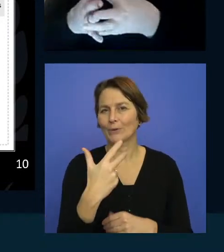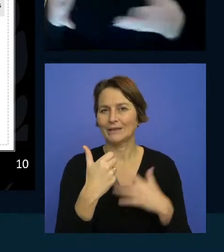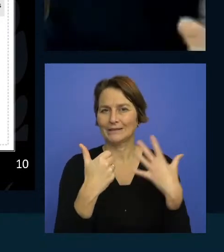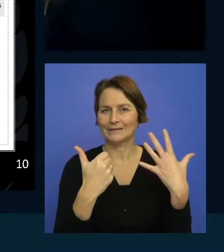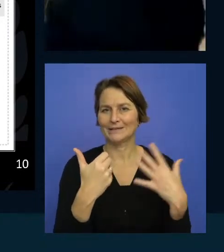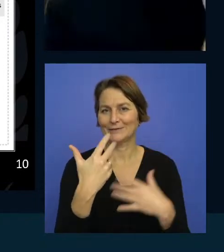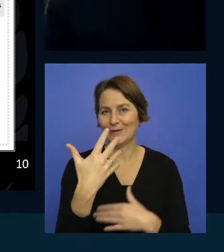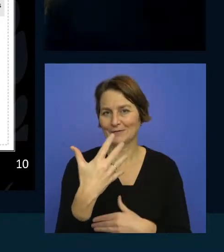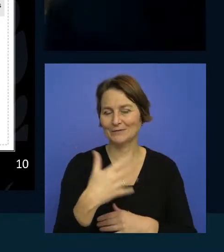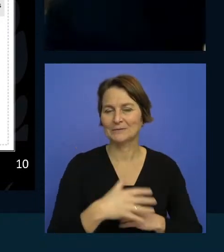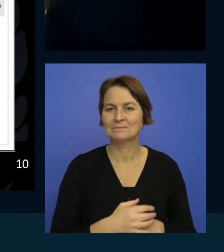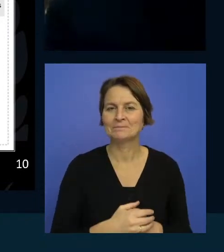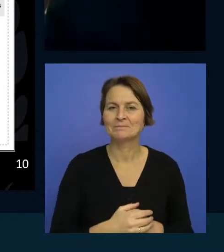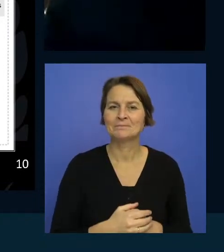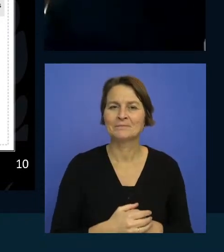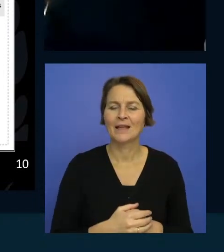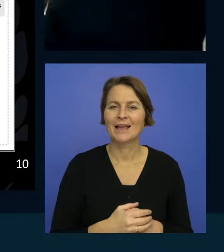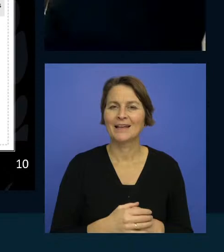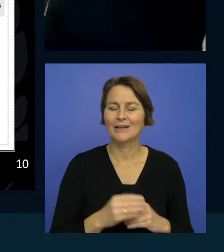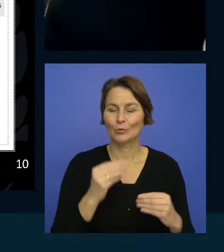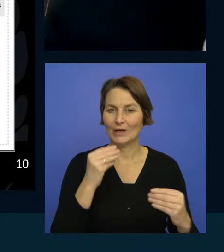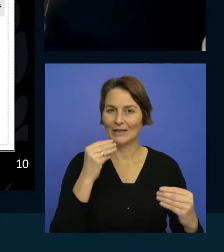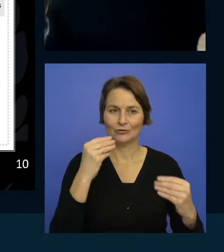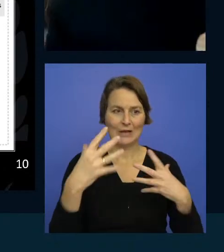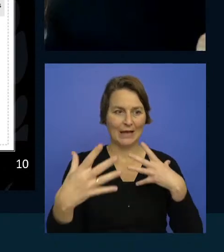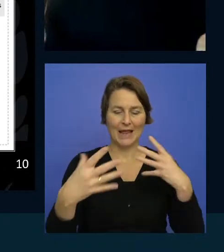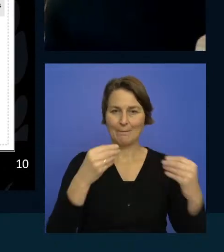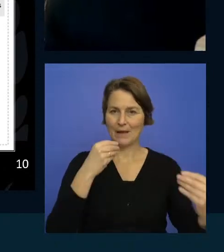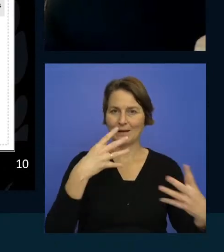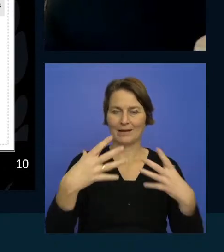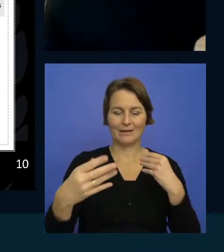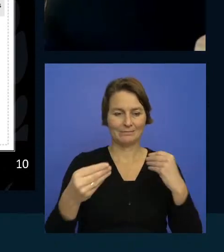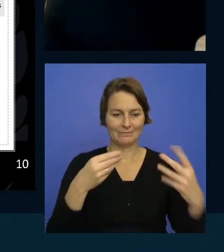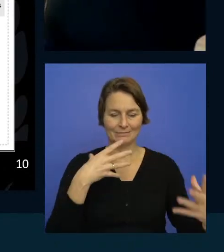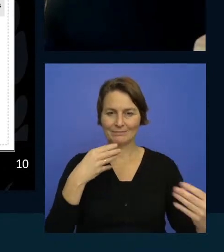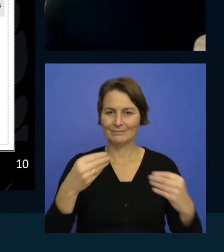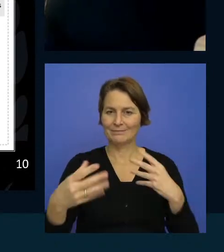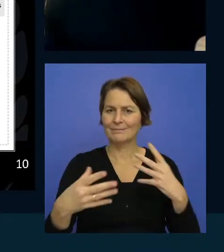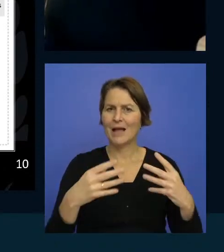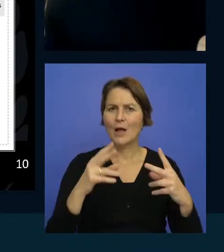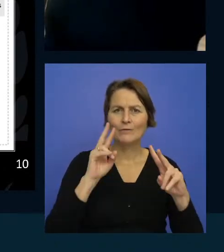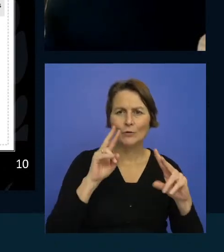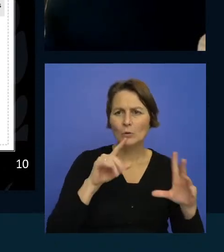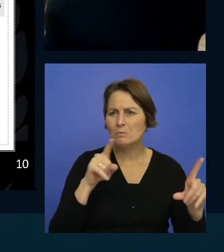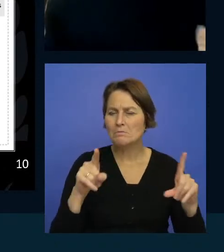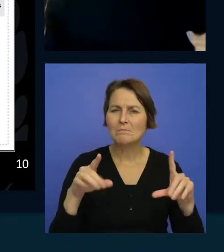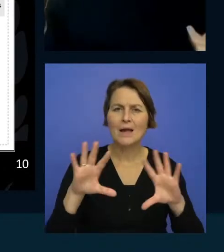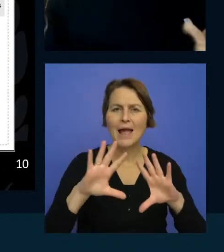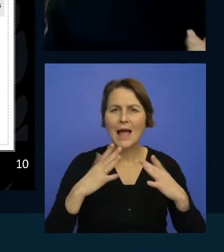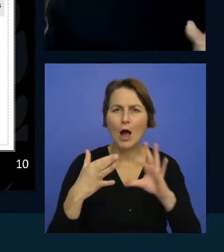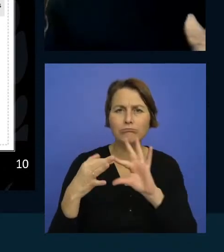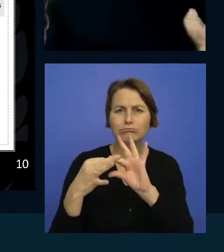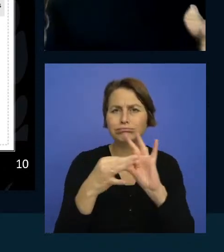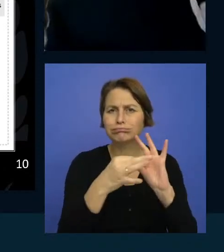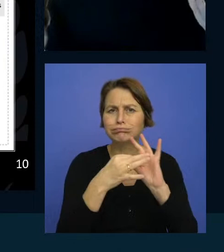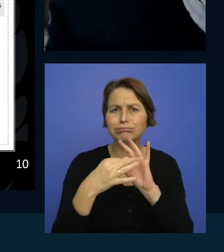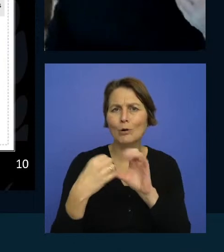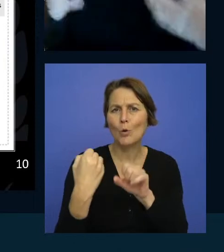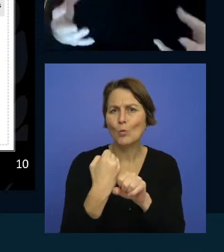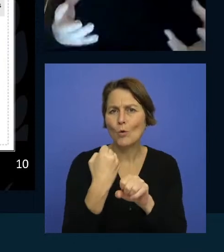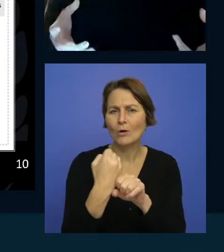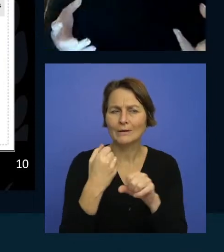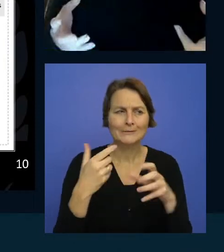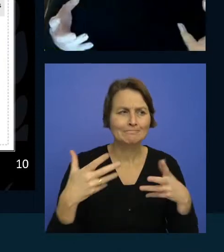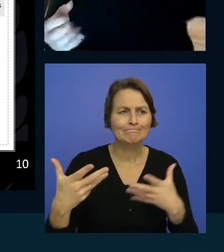a very dynamic view, I would say, of the collaboration patterns that you need to